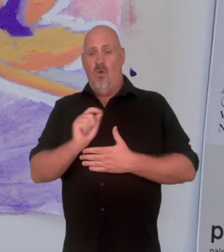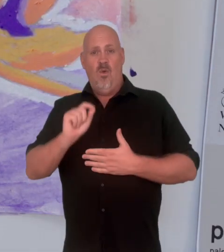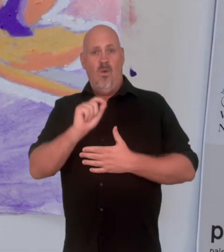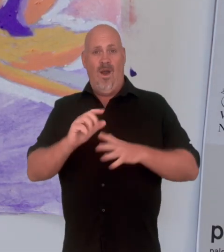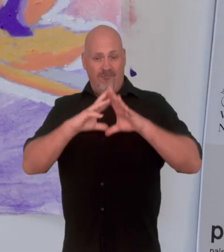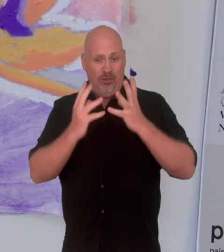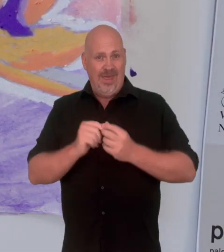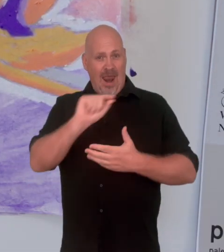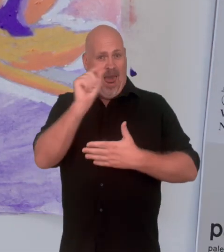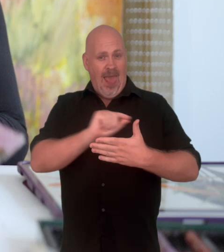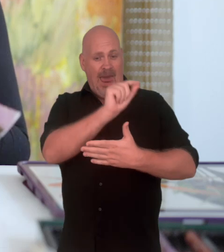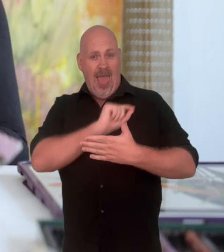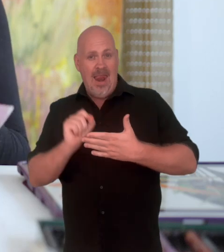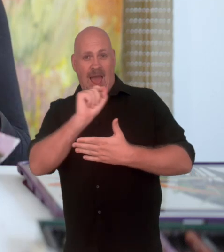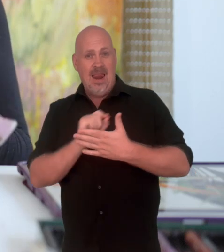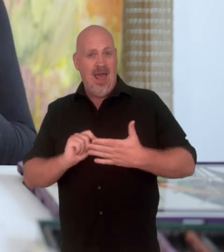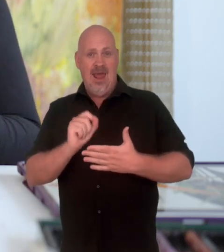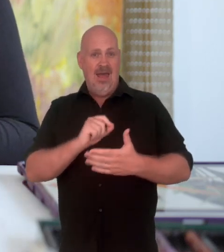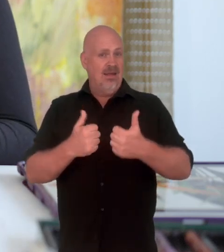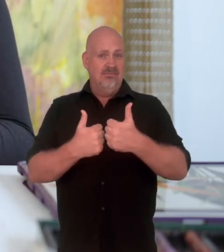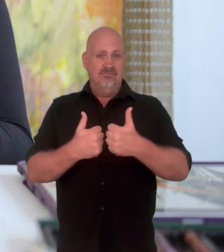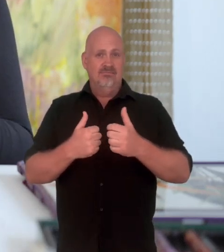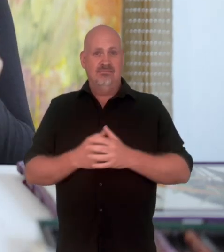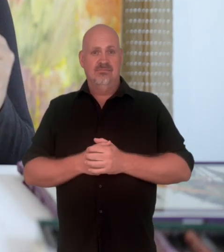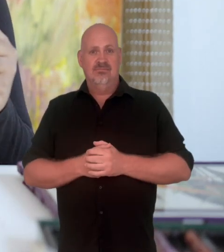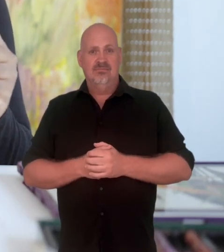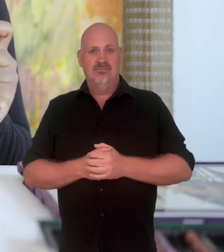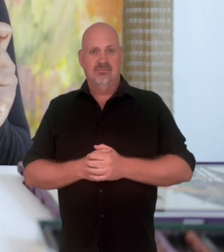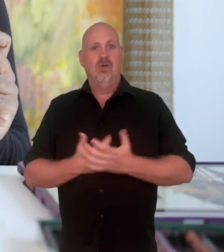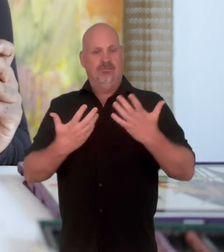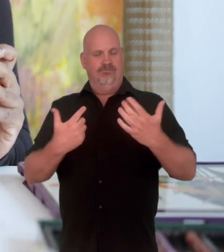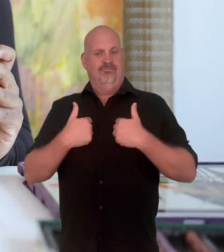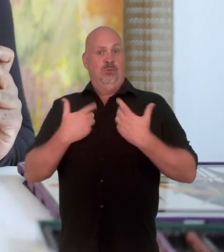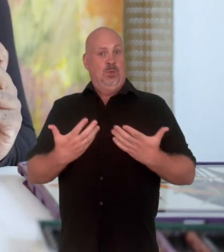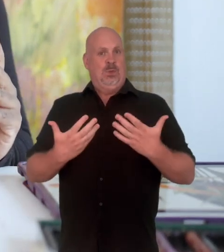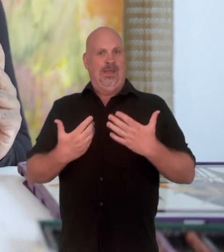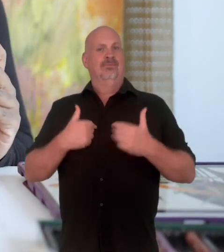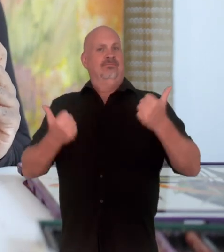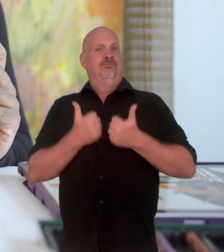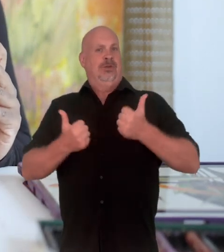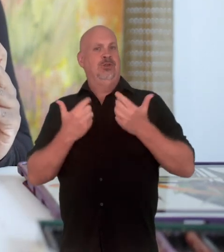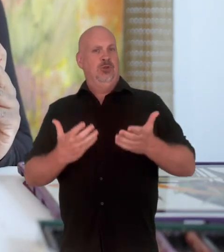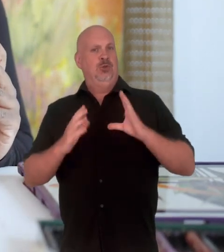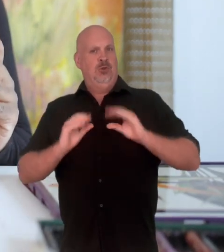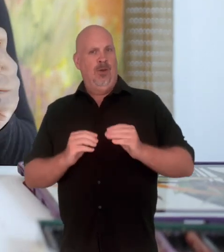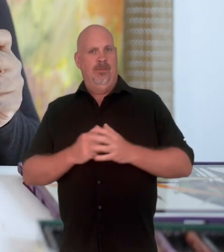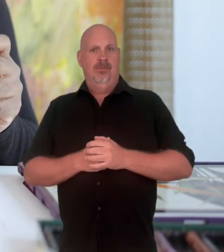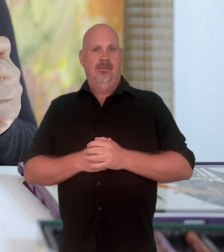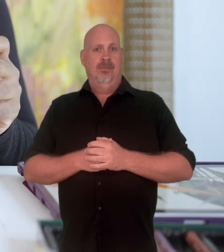around everything. So that's it. This is where I'm stopping today, but feel free to keep going if you'd